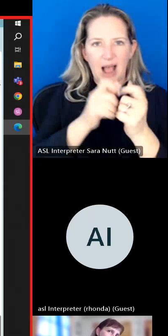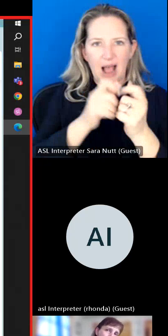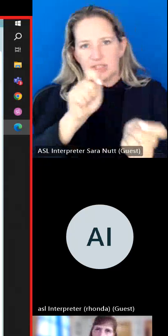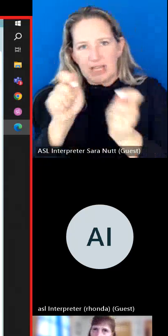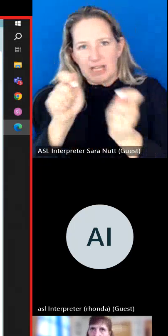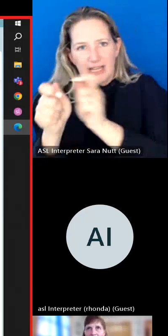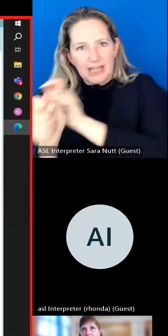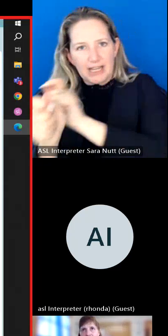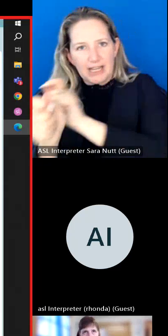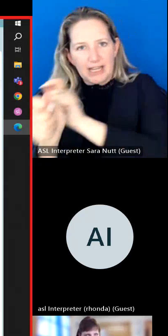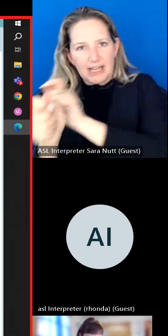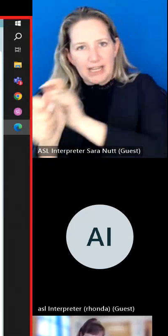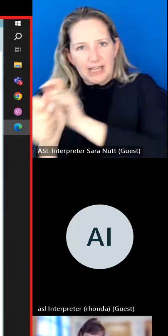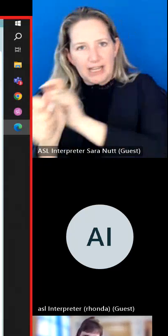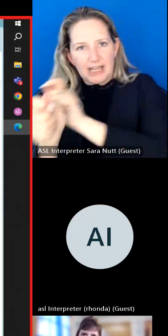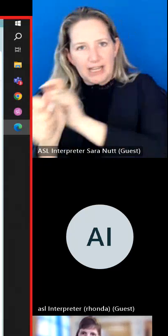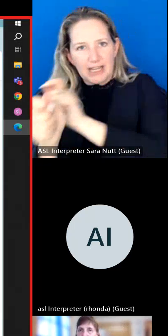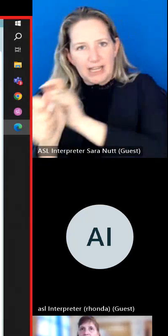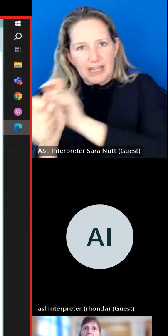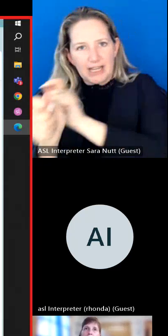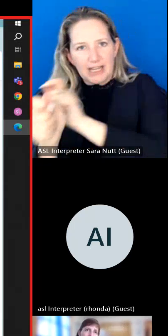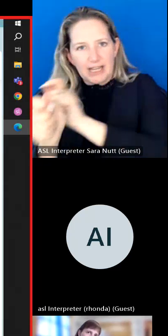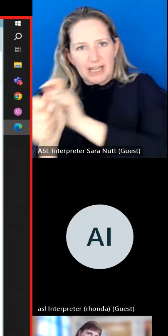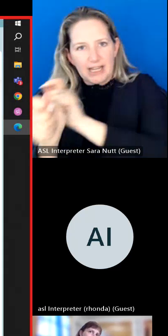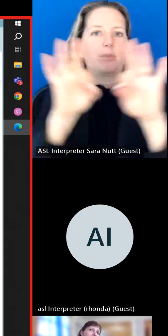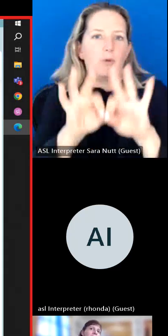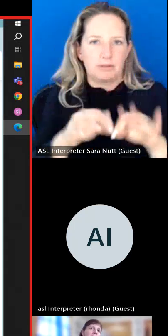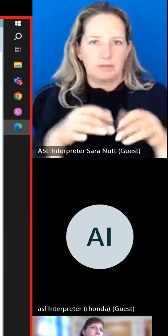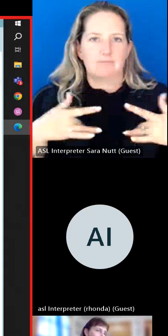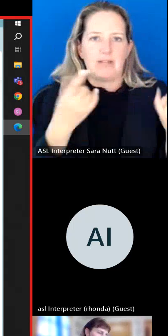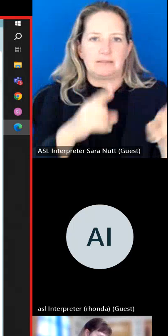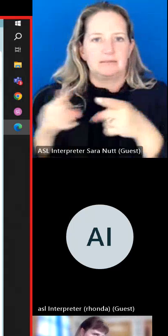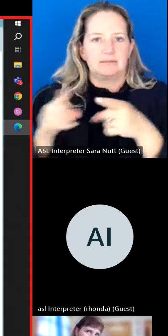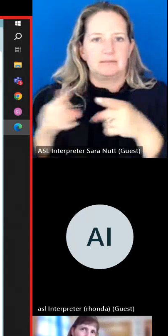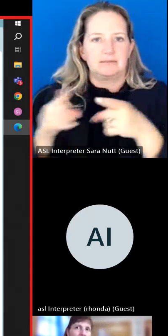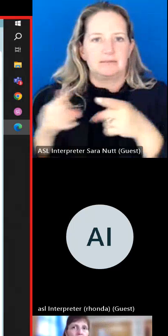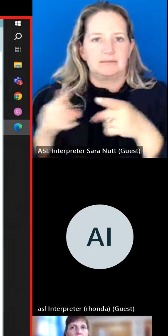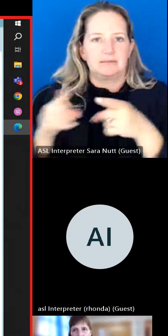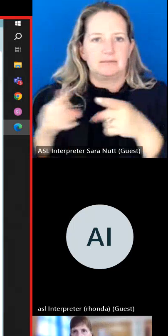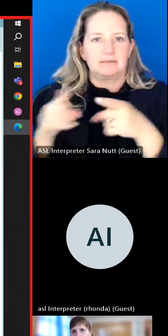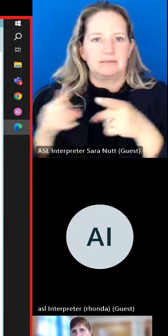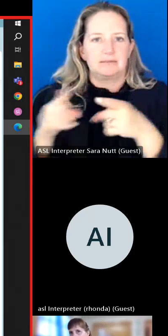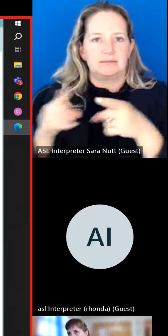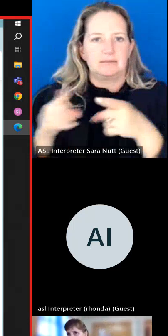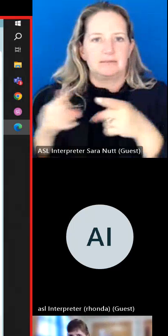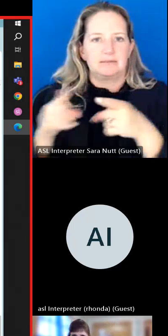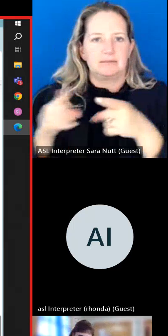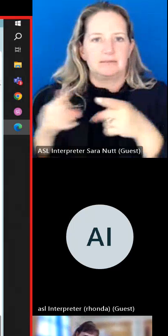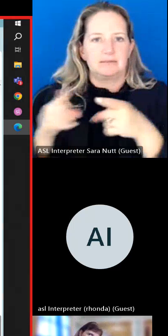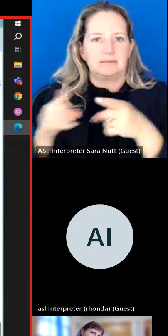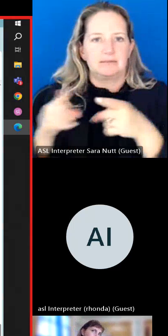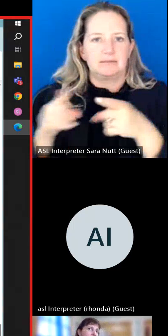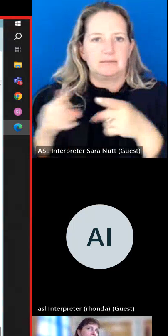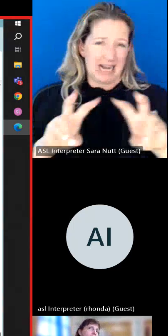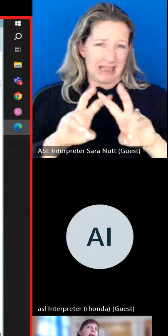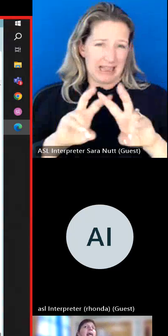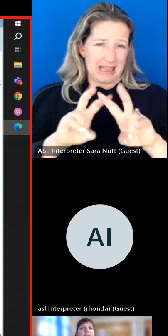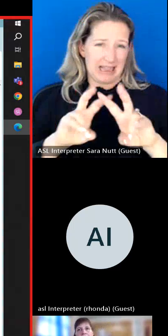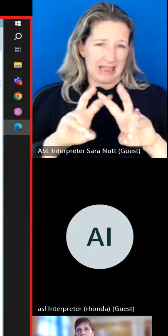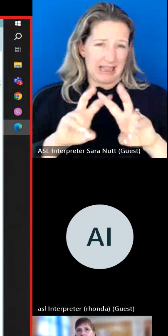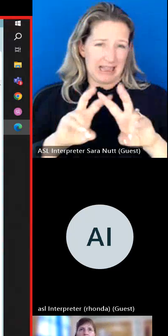the last one is their analytics. These are the numbers that shows the number of followers, impressions, clicks, and